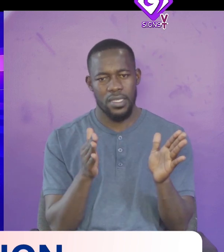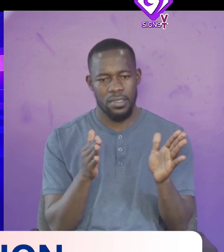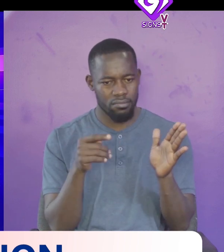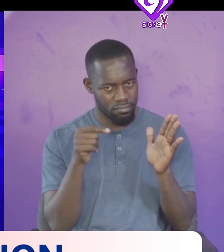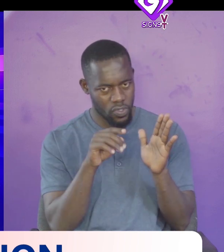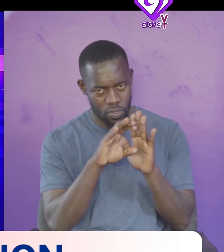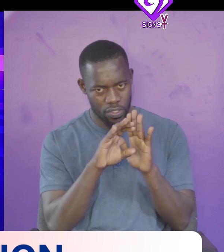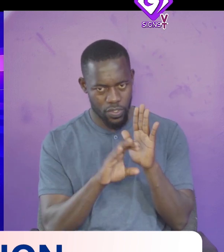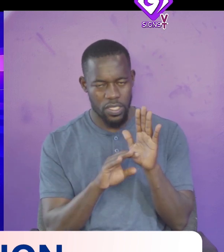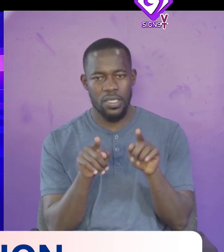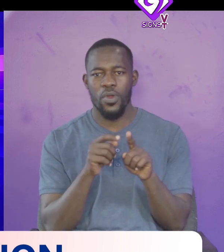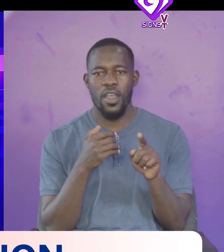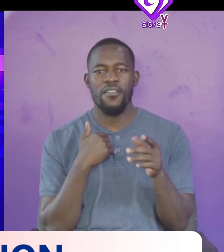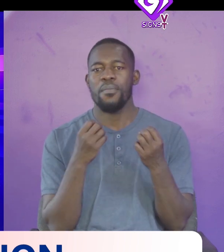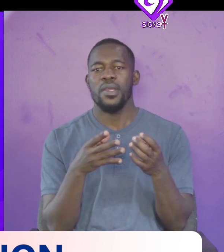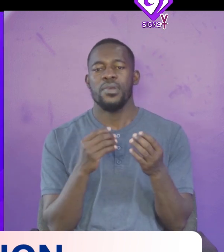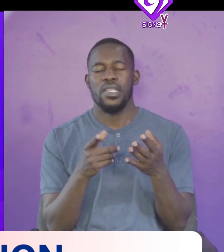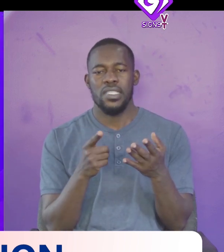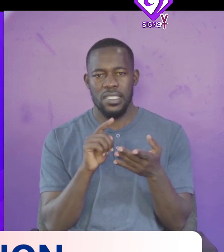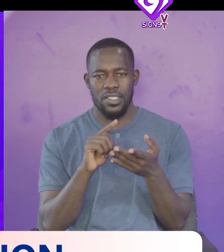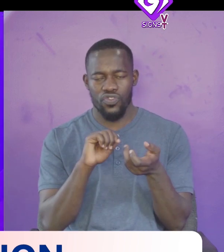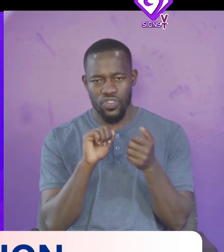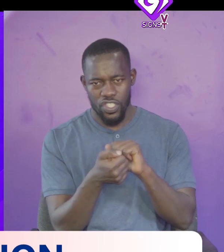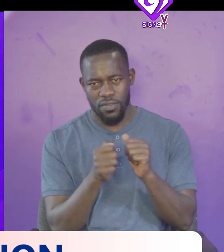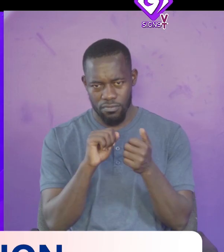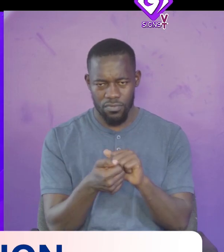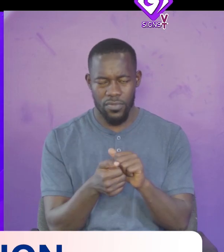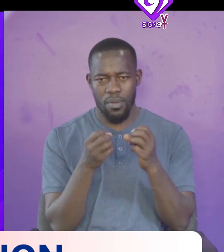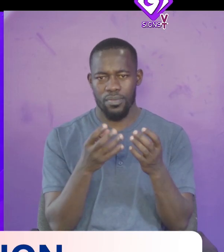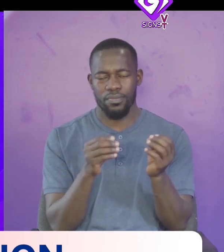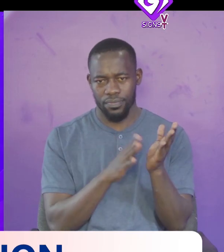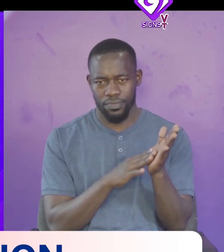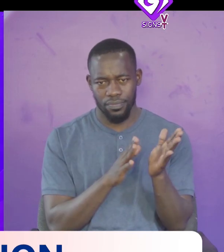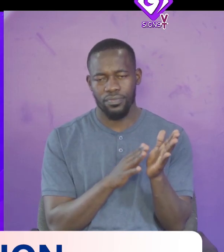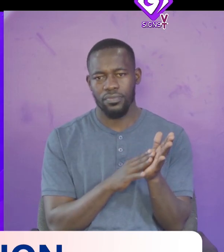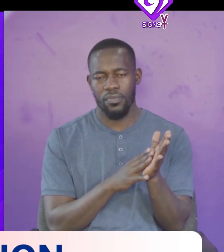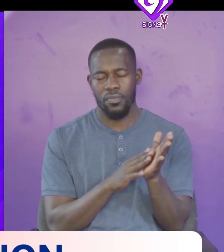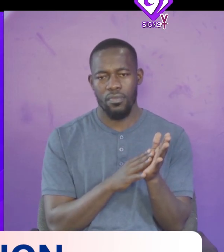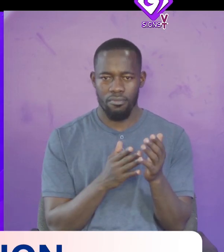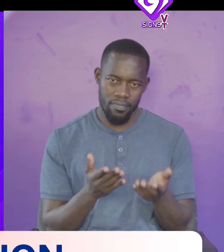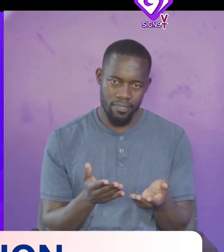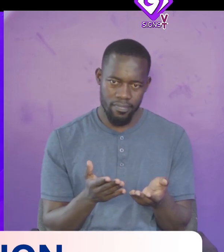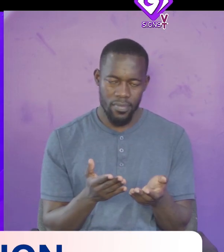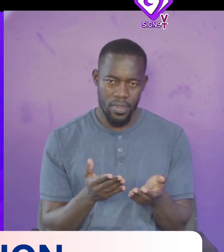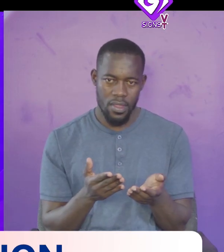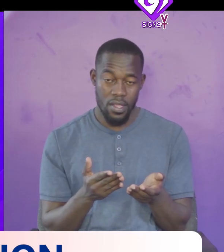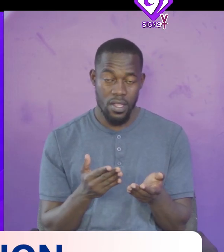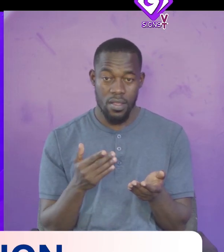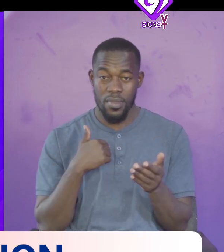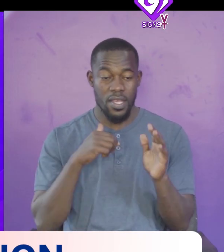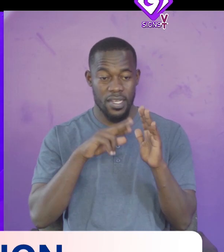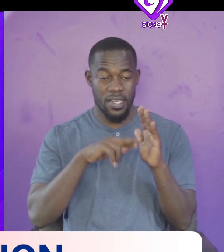that we are proposing. And that explains why I have the paper in the show. This is not in Braille. I don't read Braille